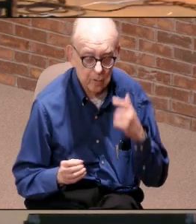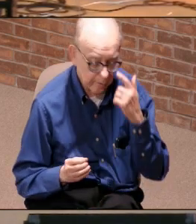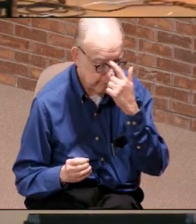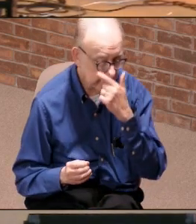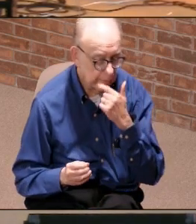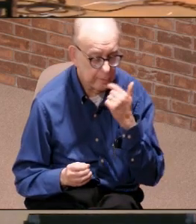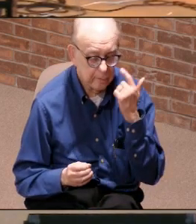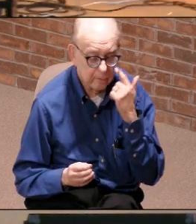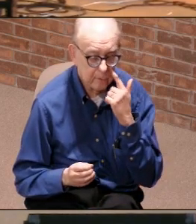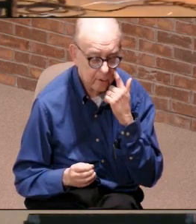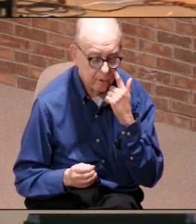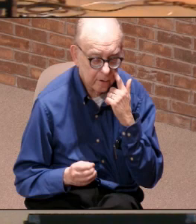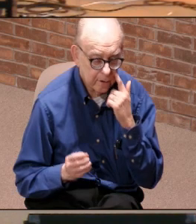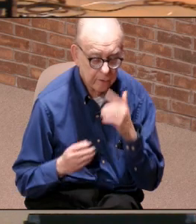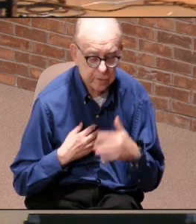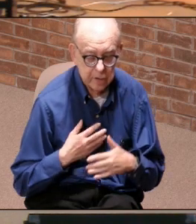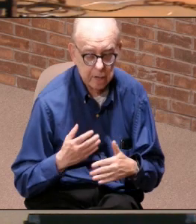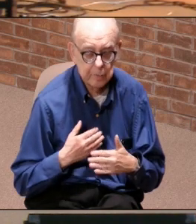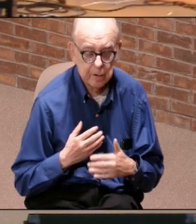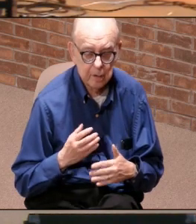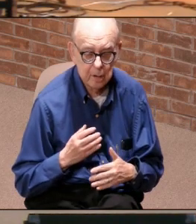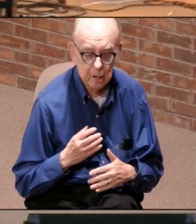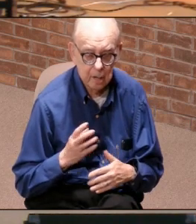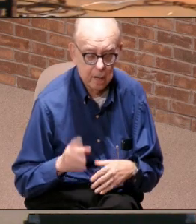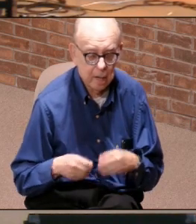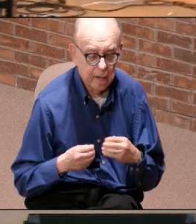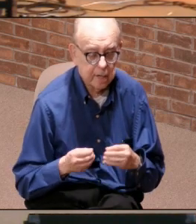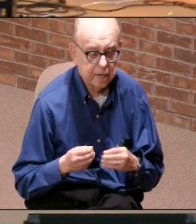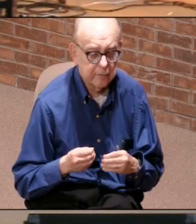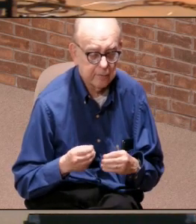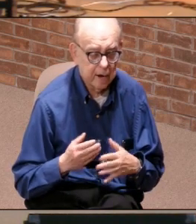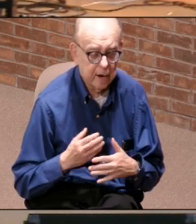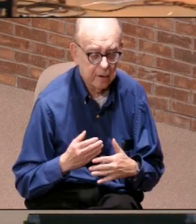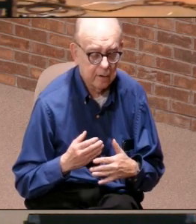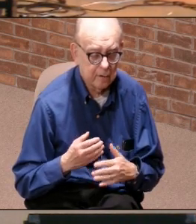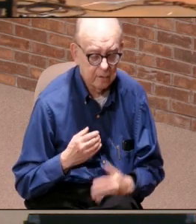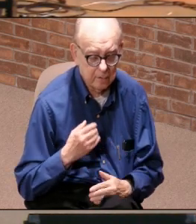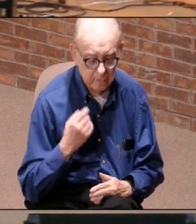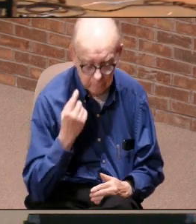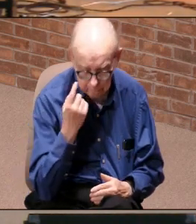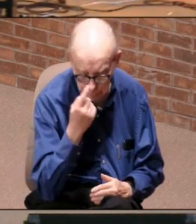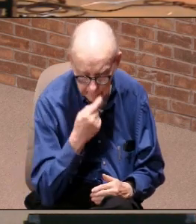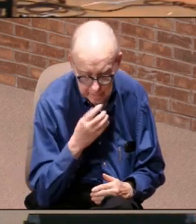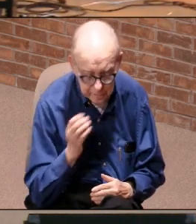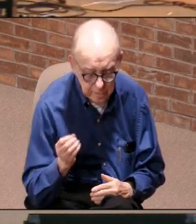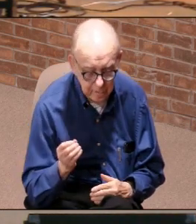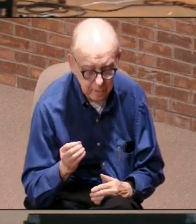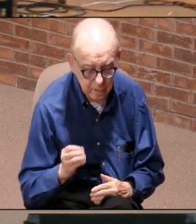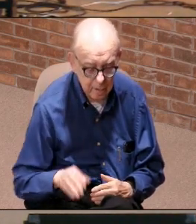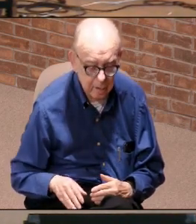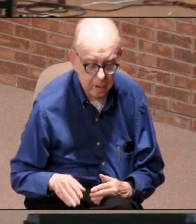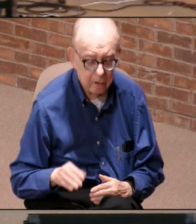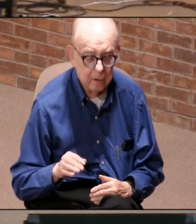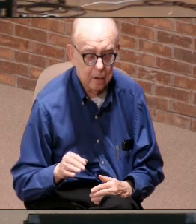so when she was born, she couldn't breathe, and they had to get her air and everything and stuff. She grew up